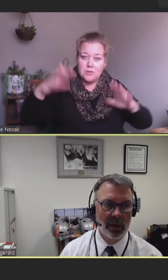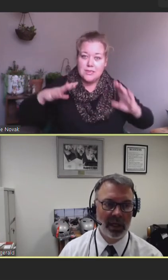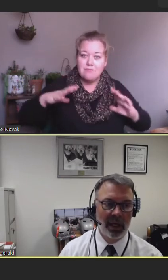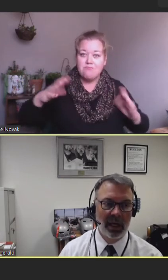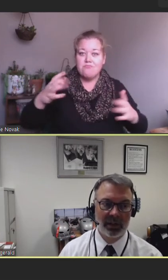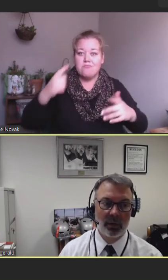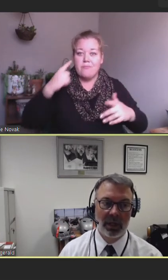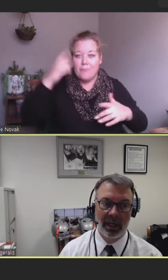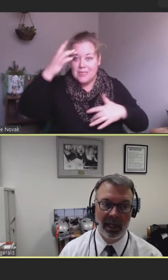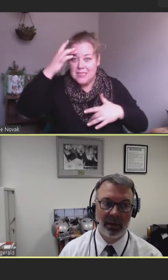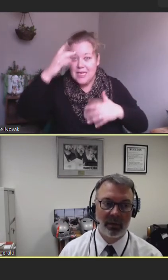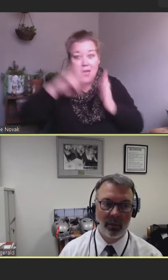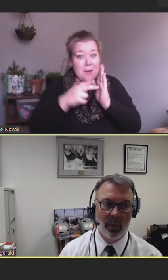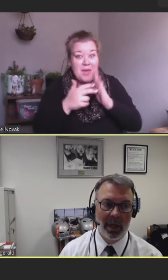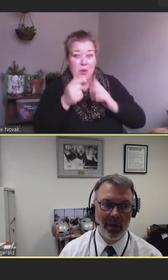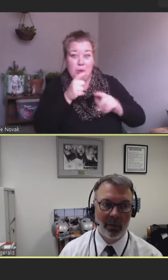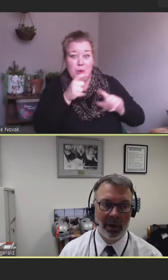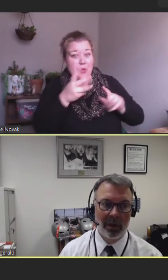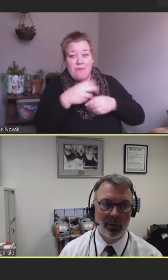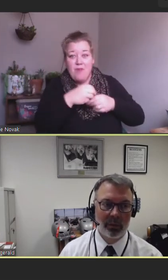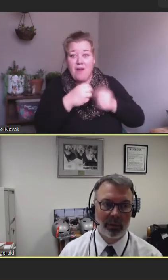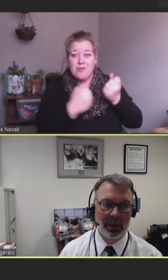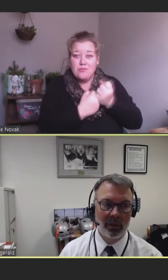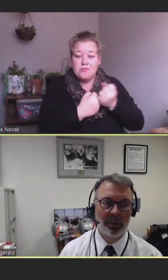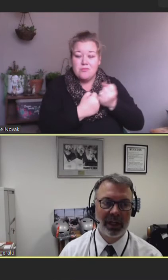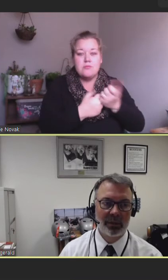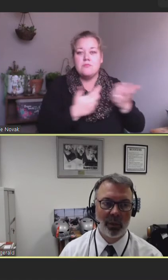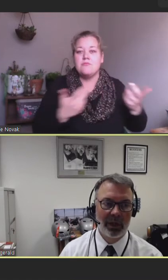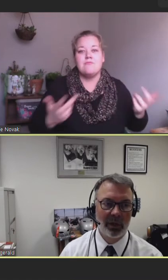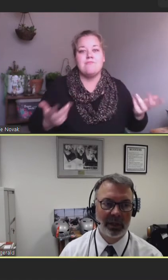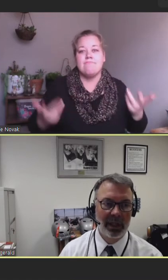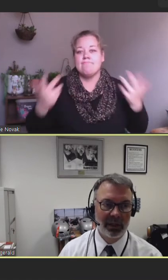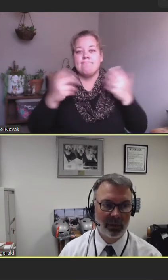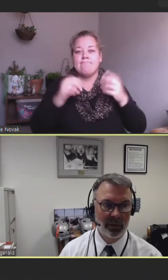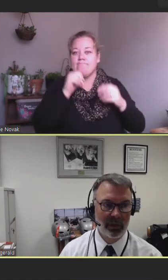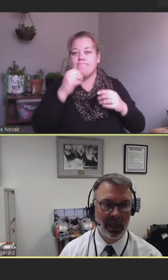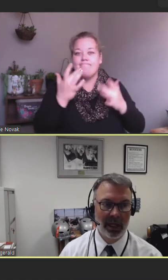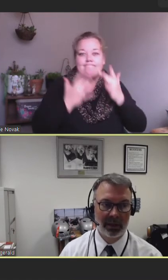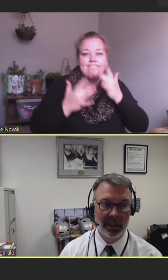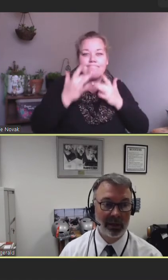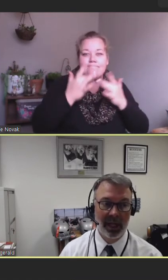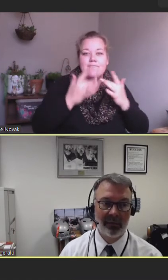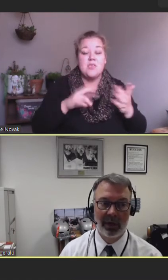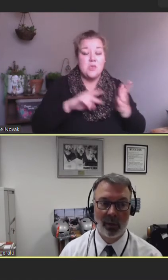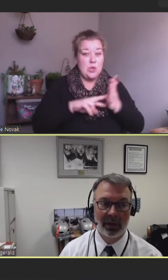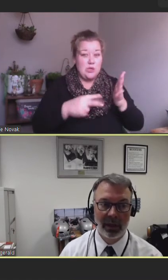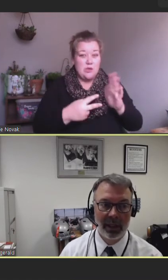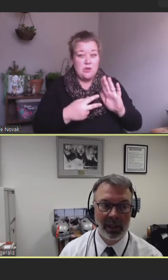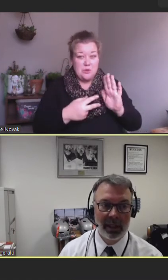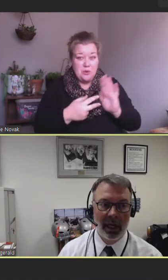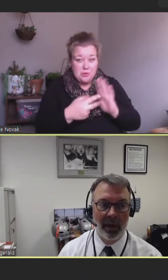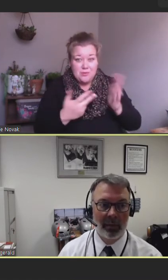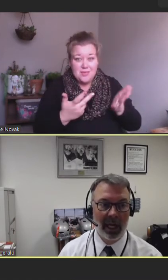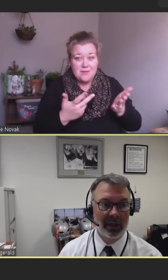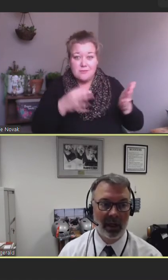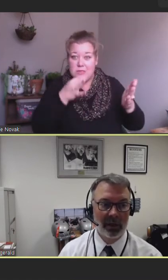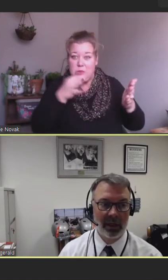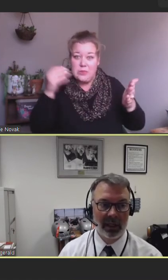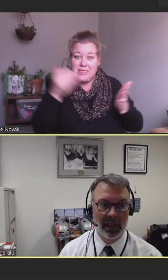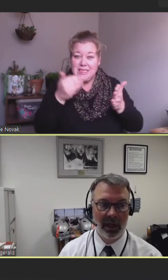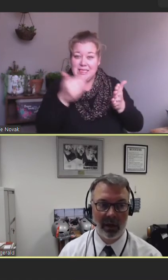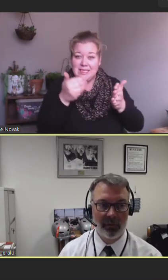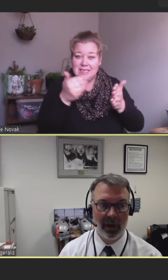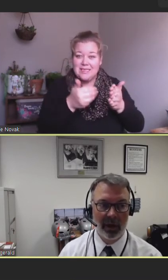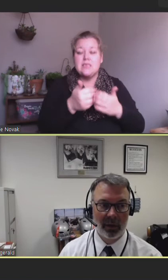shorter. So again, we're to a place where we could get to that very quickly. I can tell you